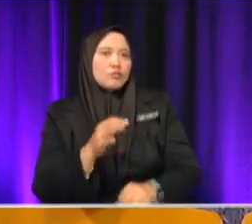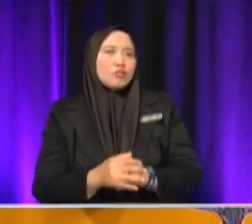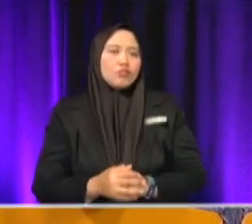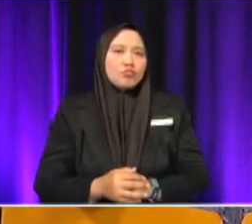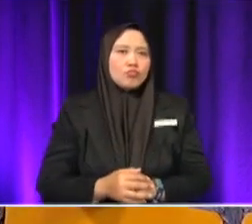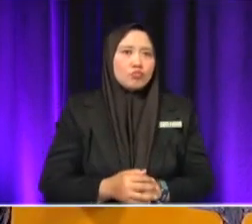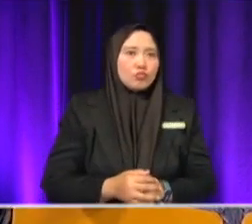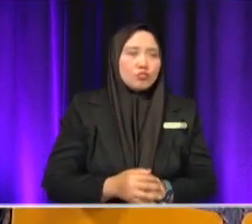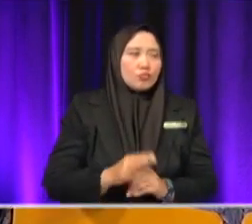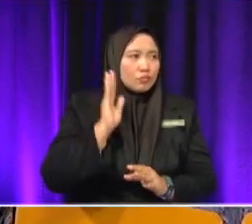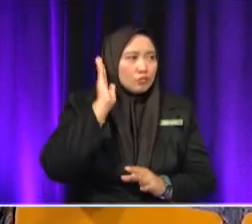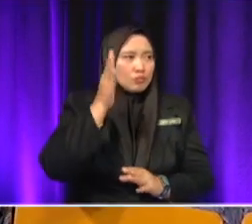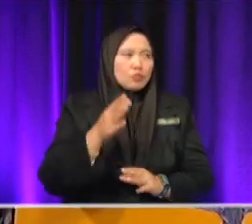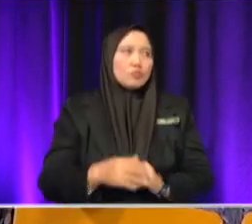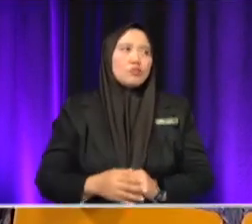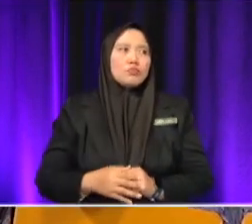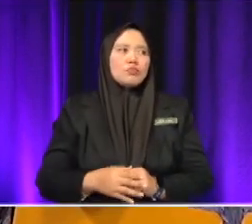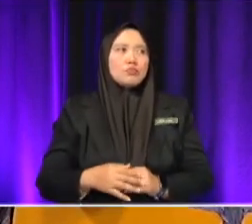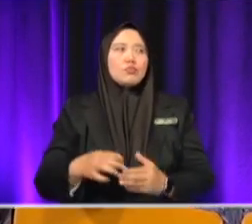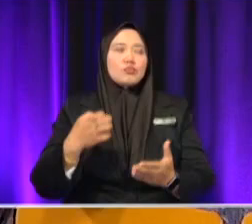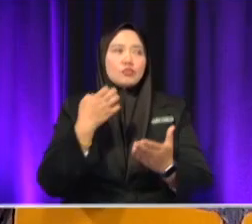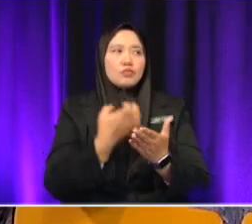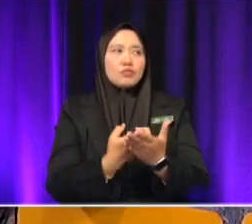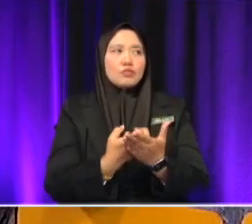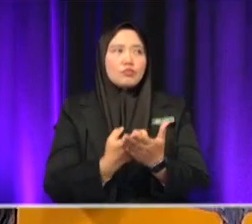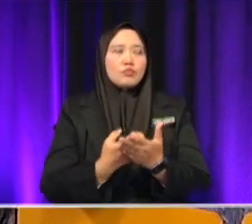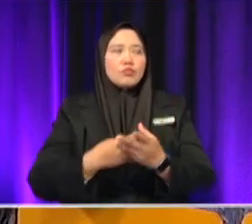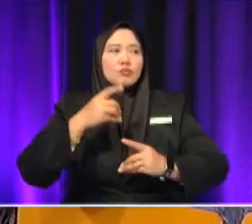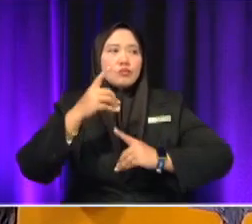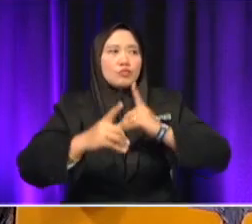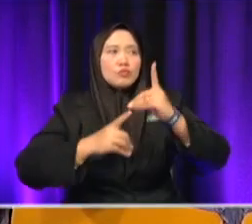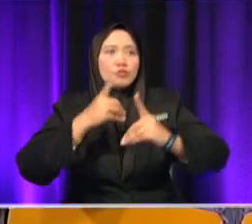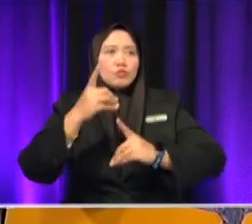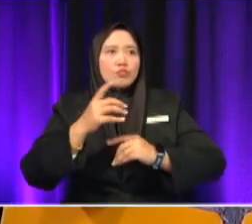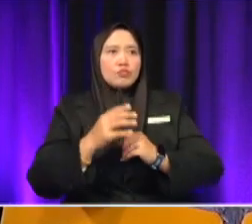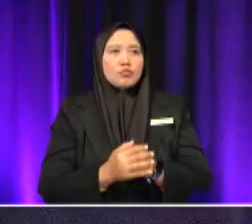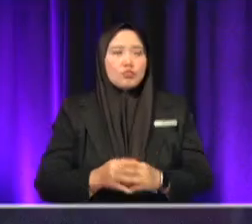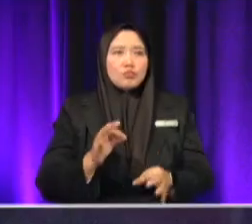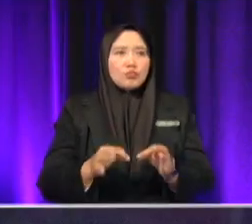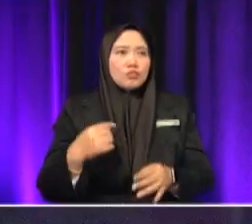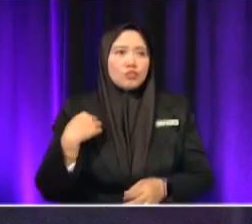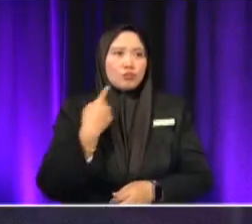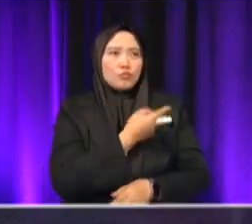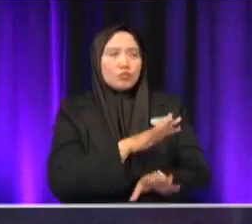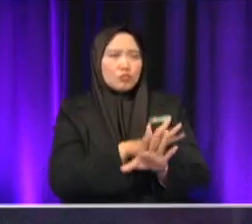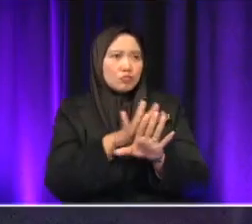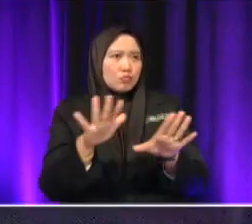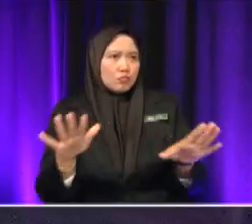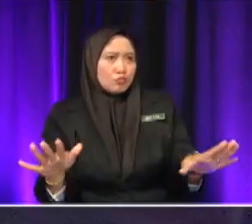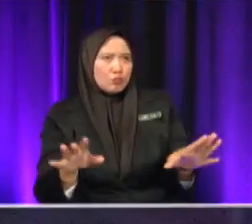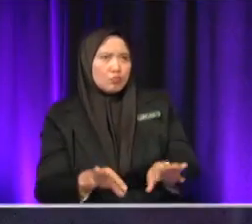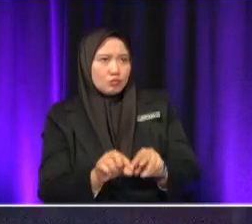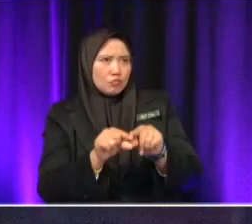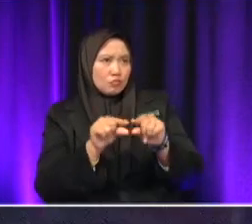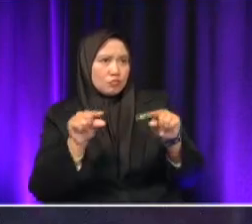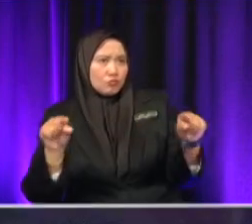economic situation would be developed as well. So that's why A is the answer. I believe here, if you don't underline or identify the keywords, you would